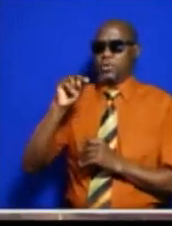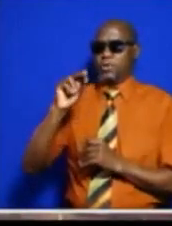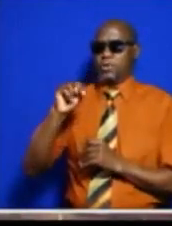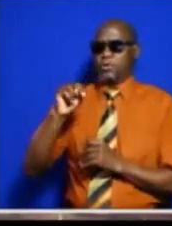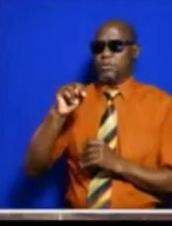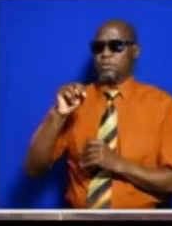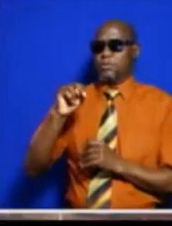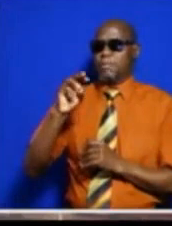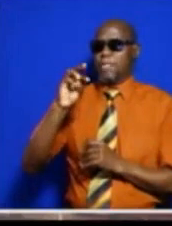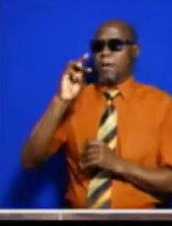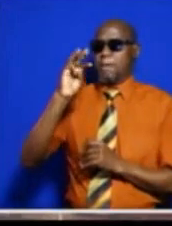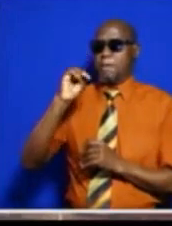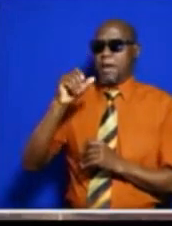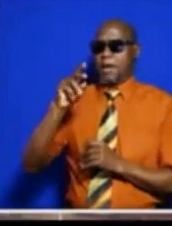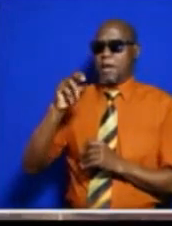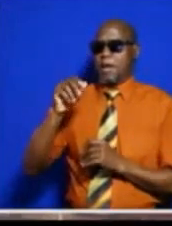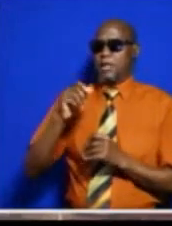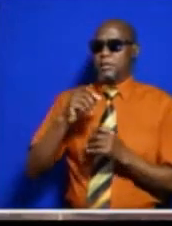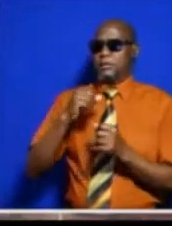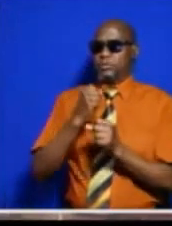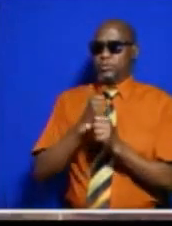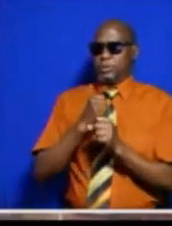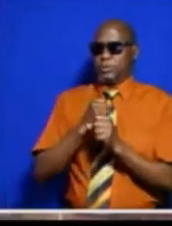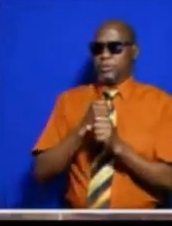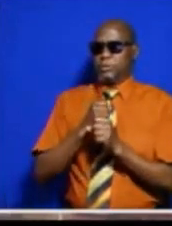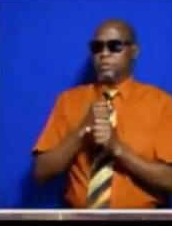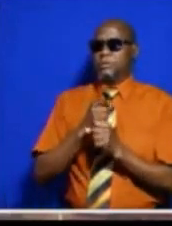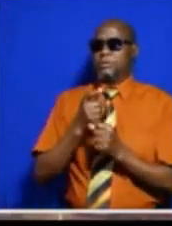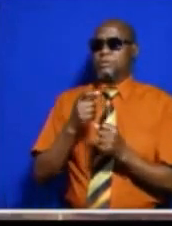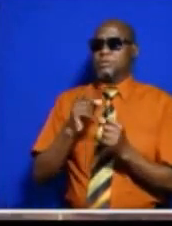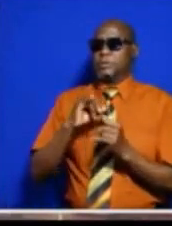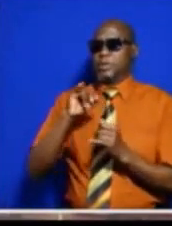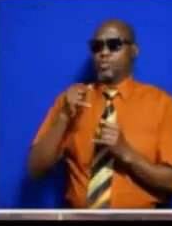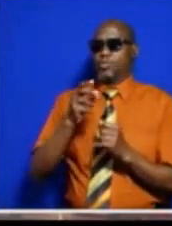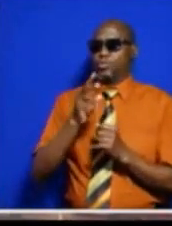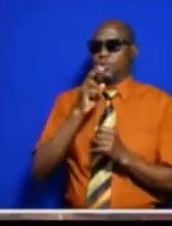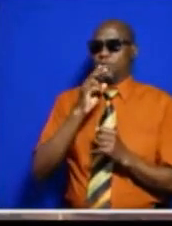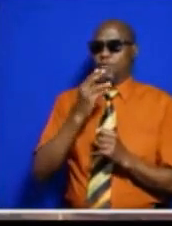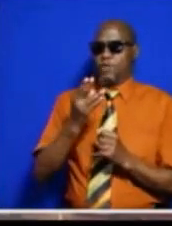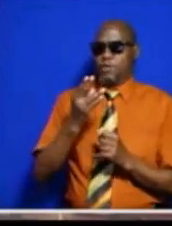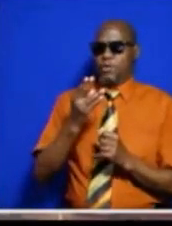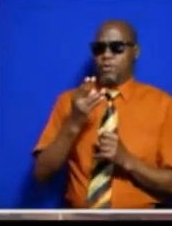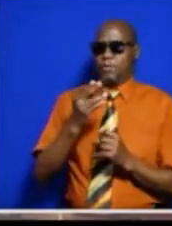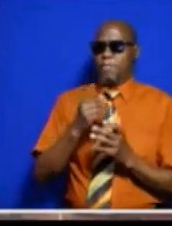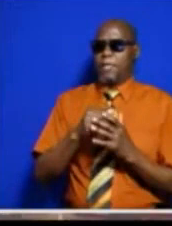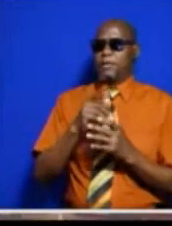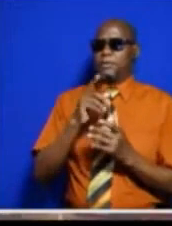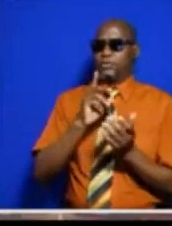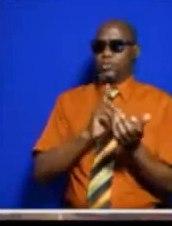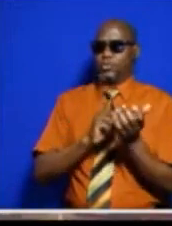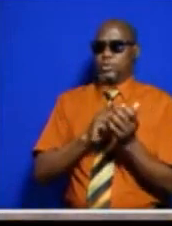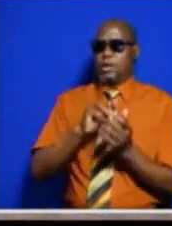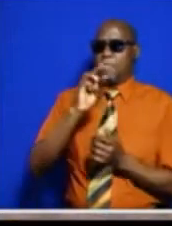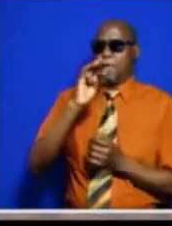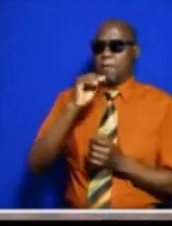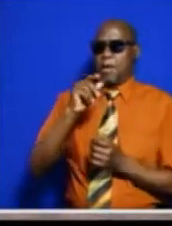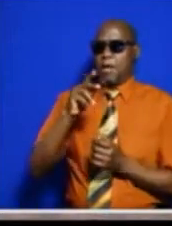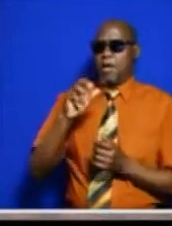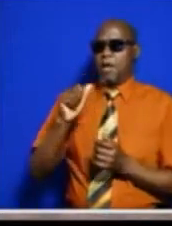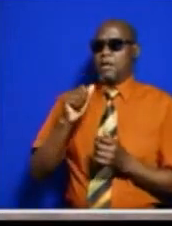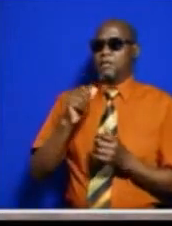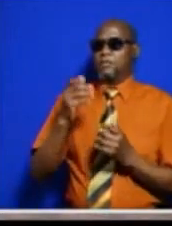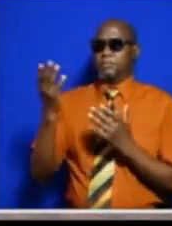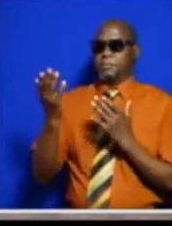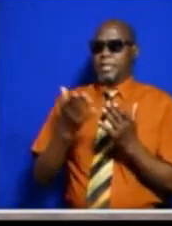said Reverend Dr. Makanda will begin his tour of duty in January 2024. Dr. Courier said Dr. Makanda brings the skill